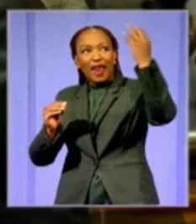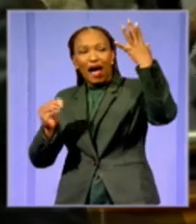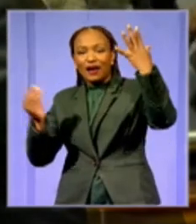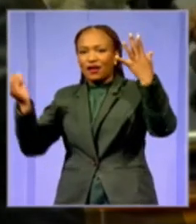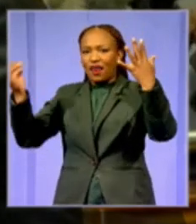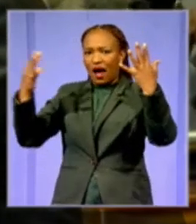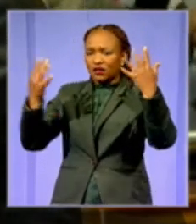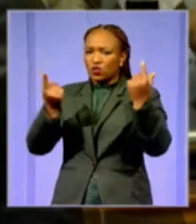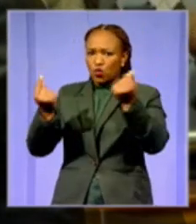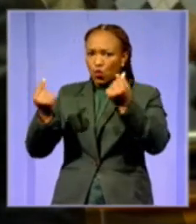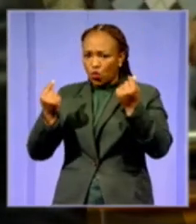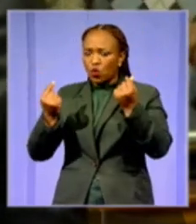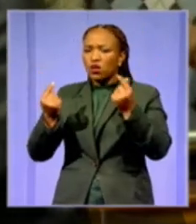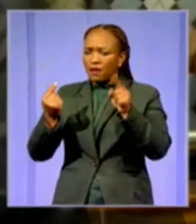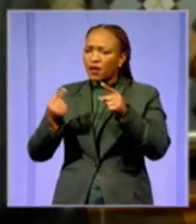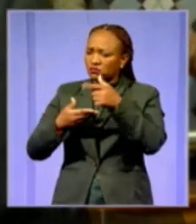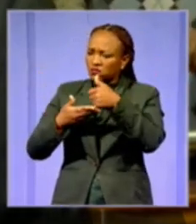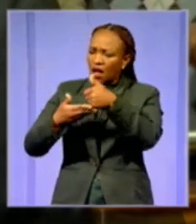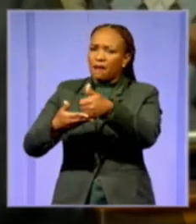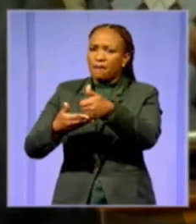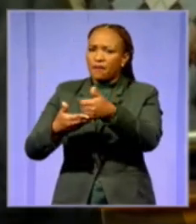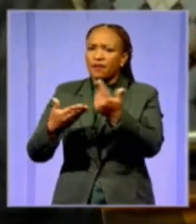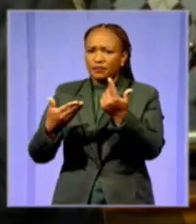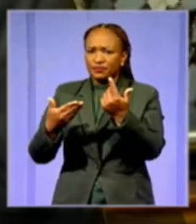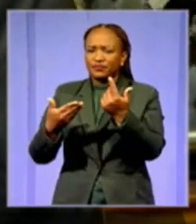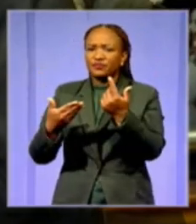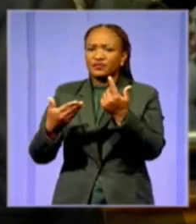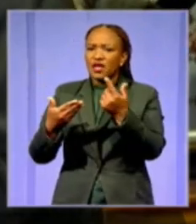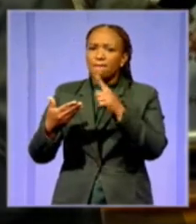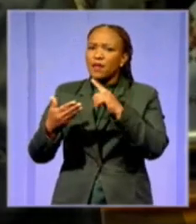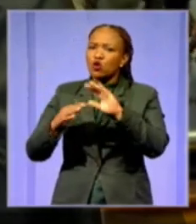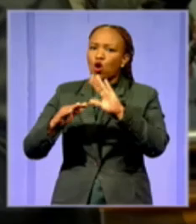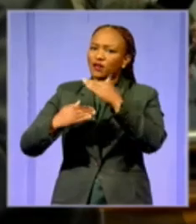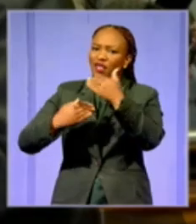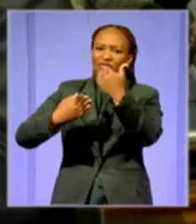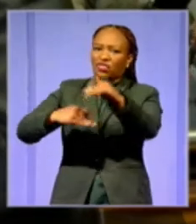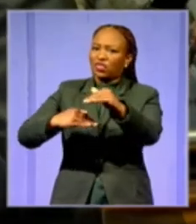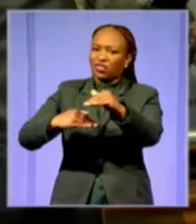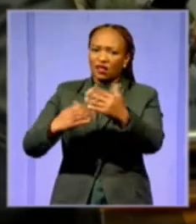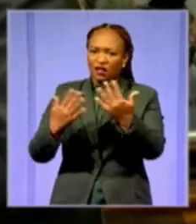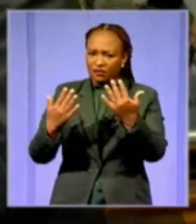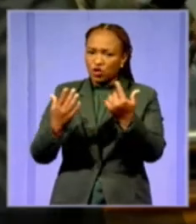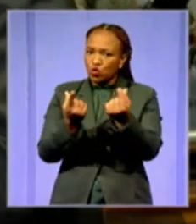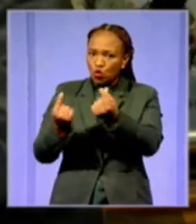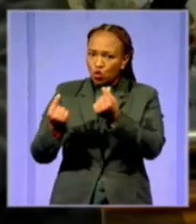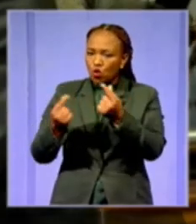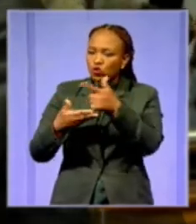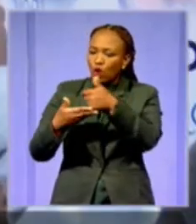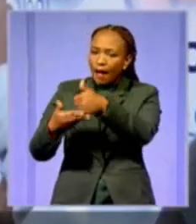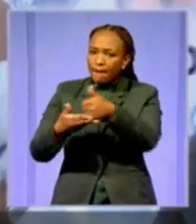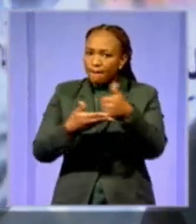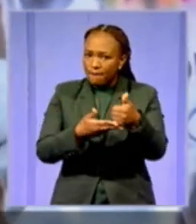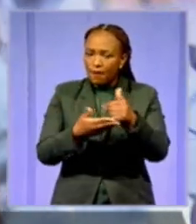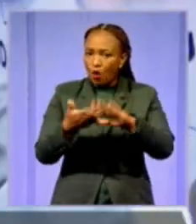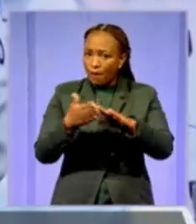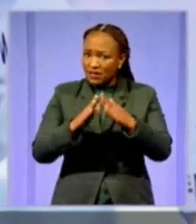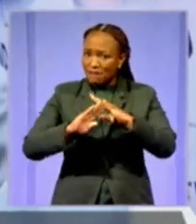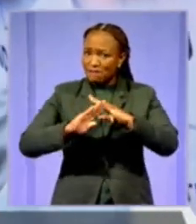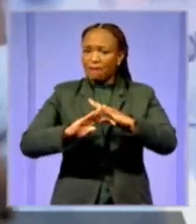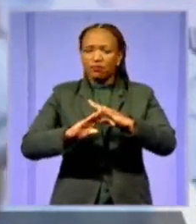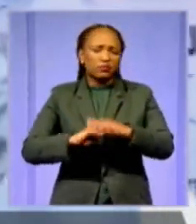So we would like that the condition should not prevent them from helping the community worship. Mboro